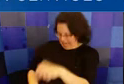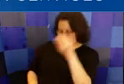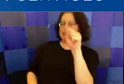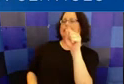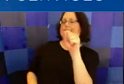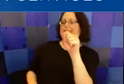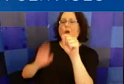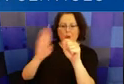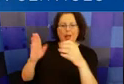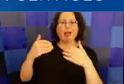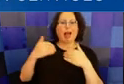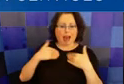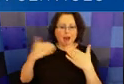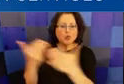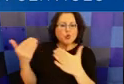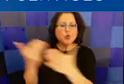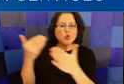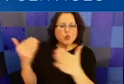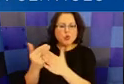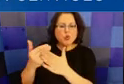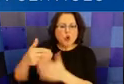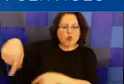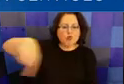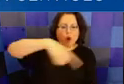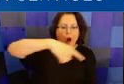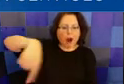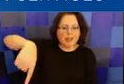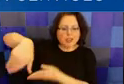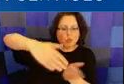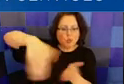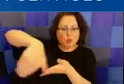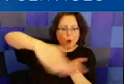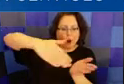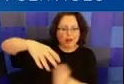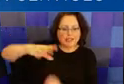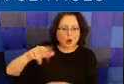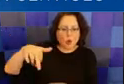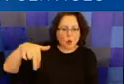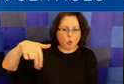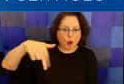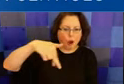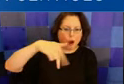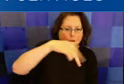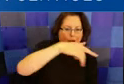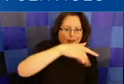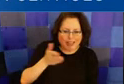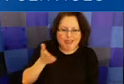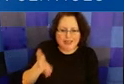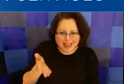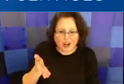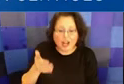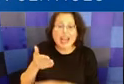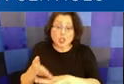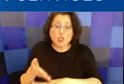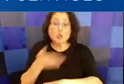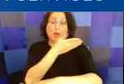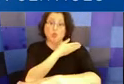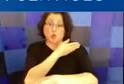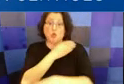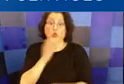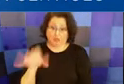the crosswalks there. That's the goal, is to try to improve the crossing,